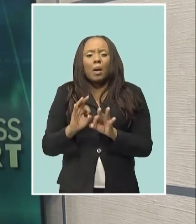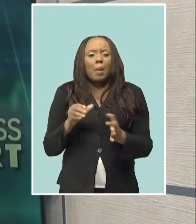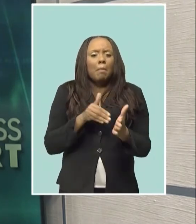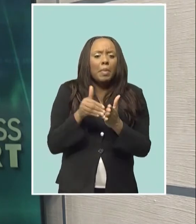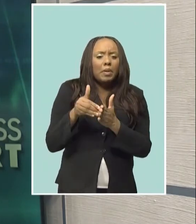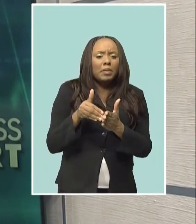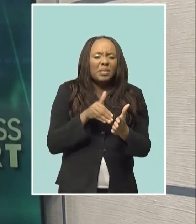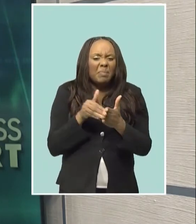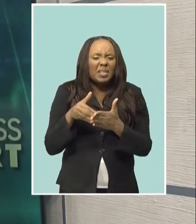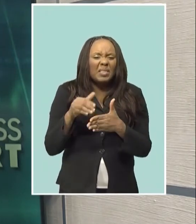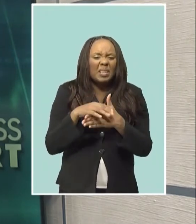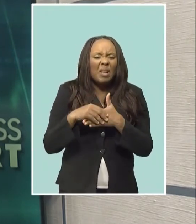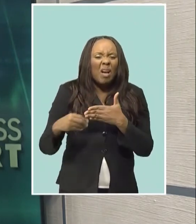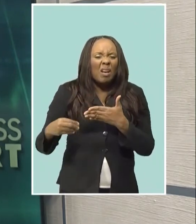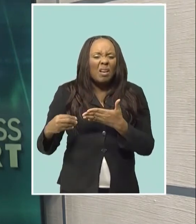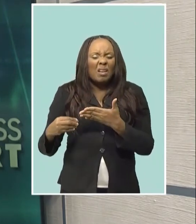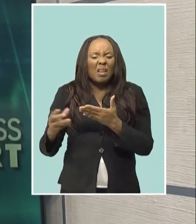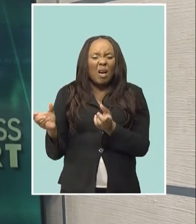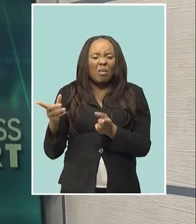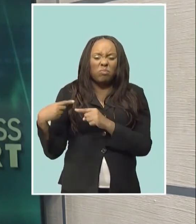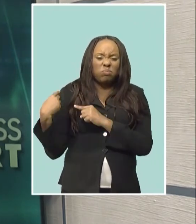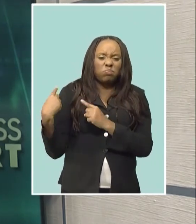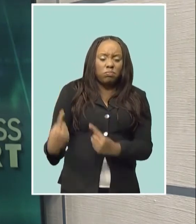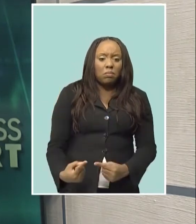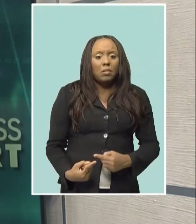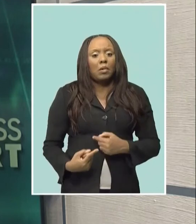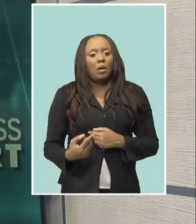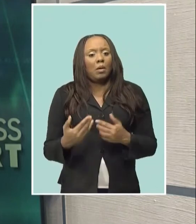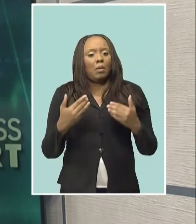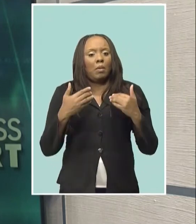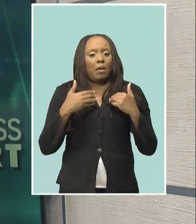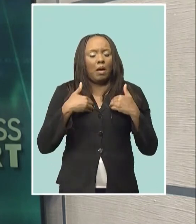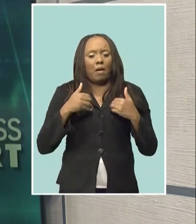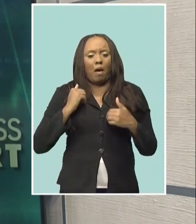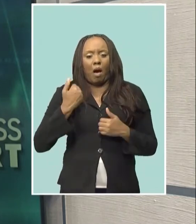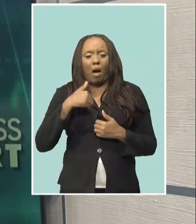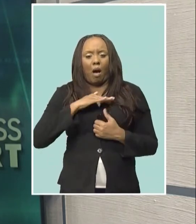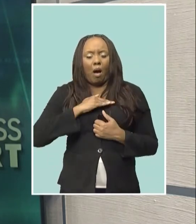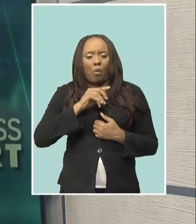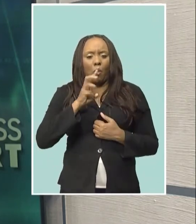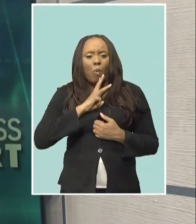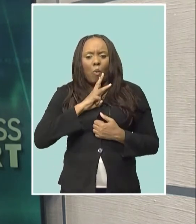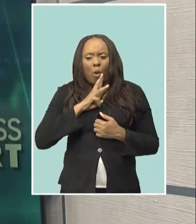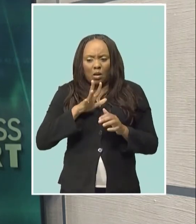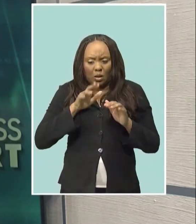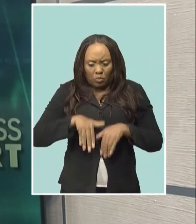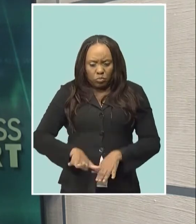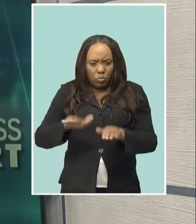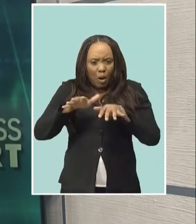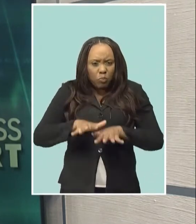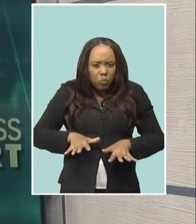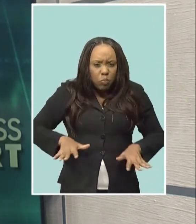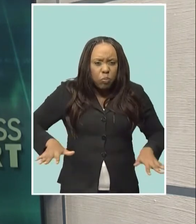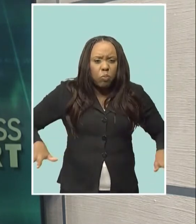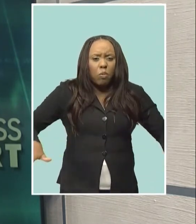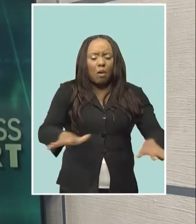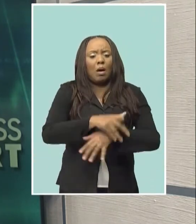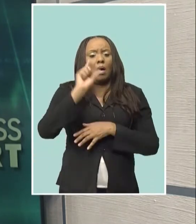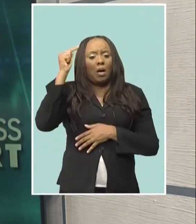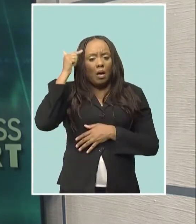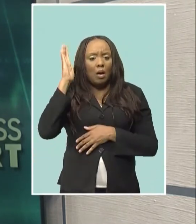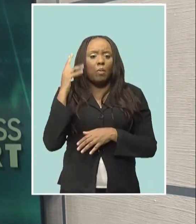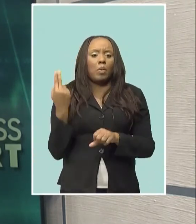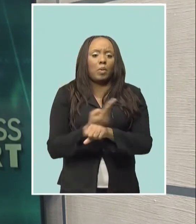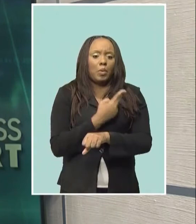the country over the years. He says Barbados has an ocean over 400 times its land space, and government intends to make